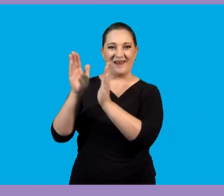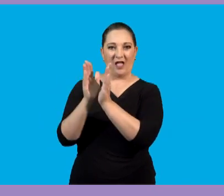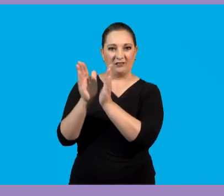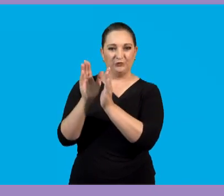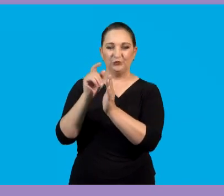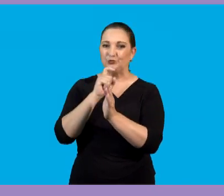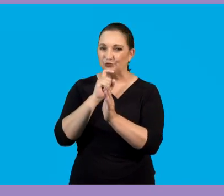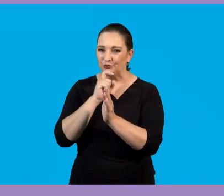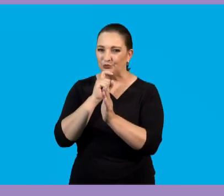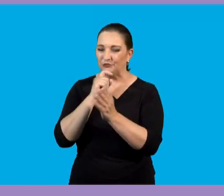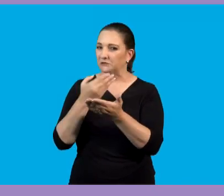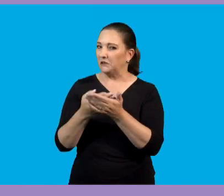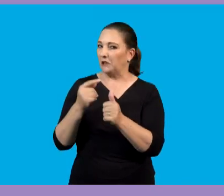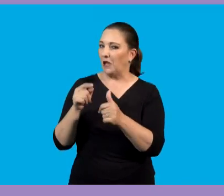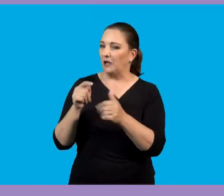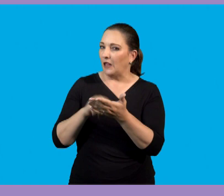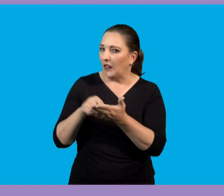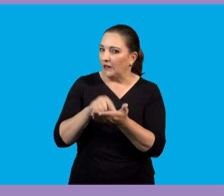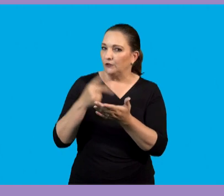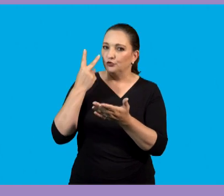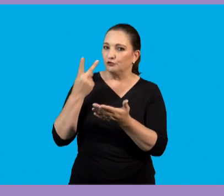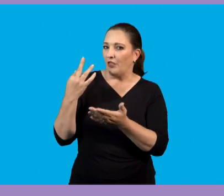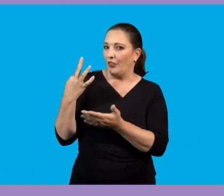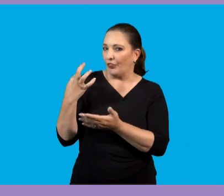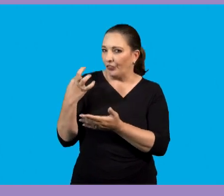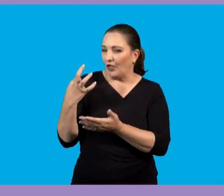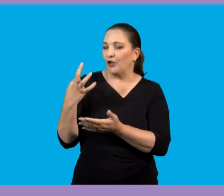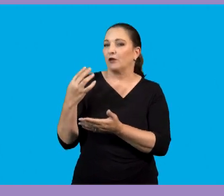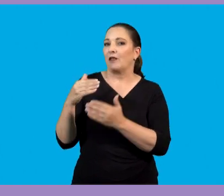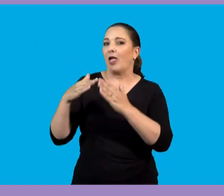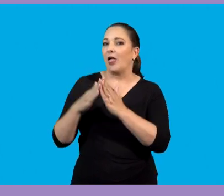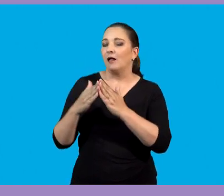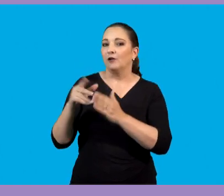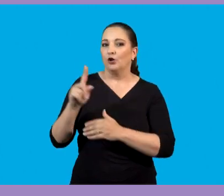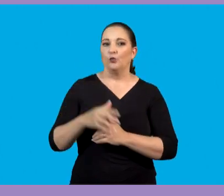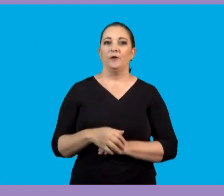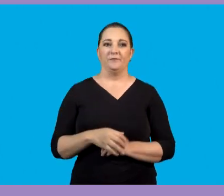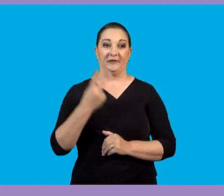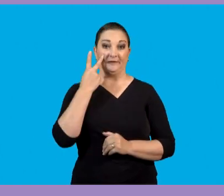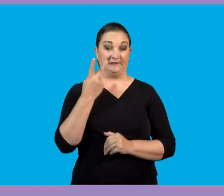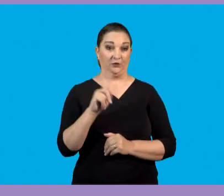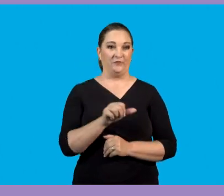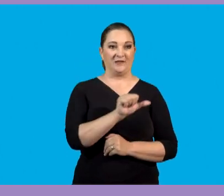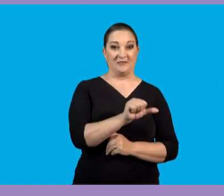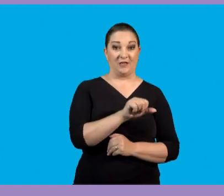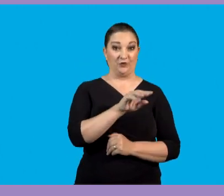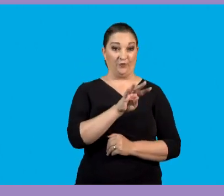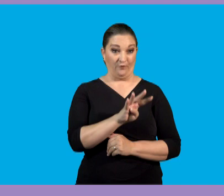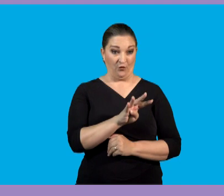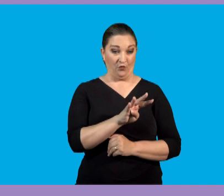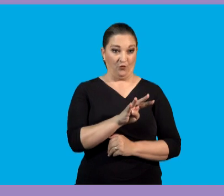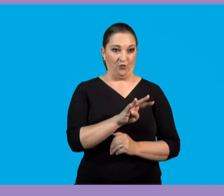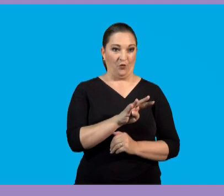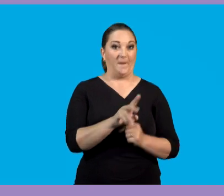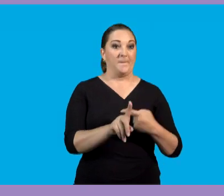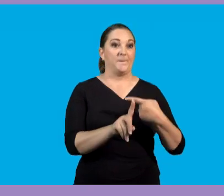calculate the third angle there, then we can simply say that the 64 degrees for angle